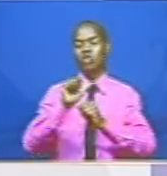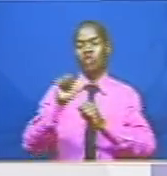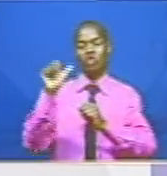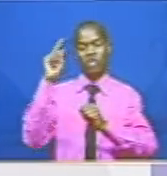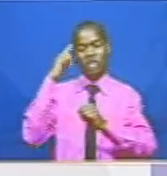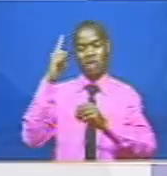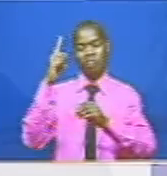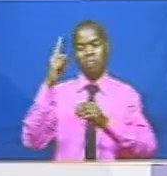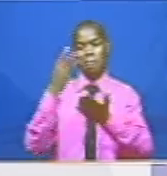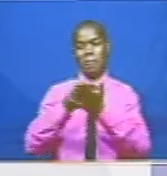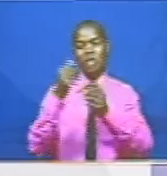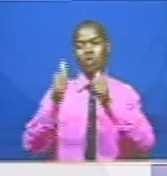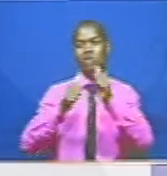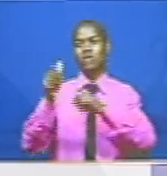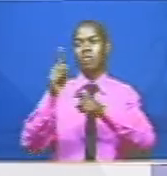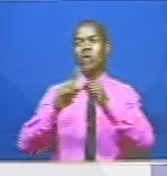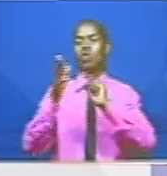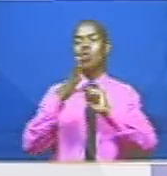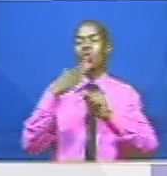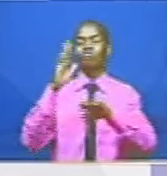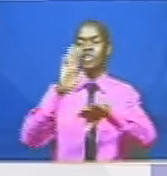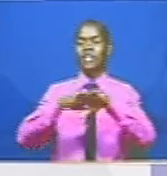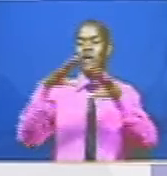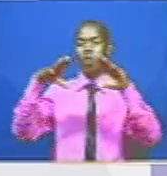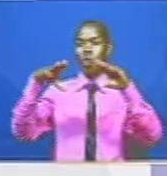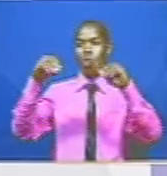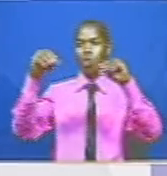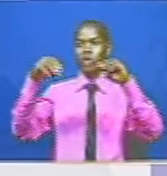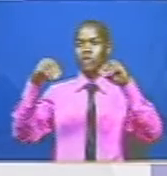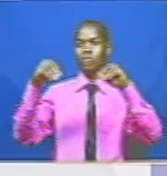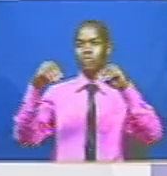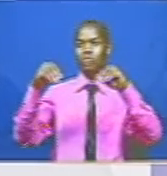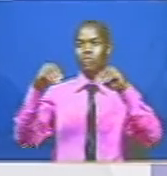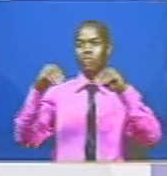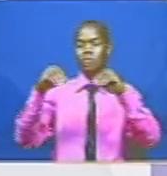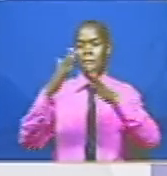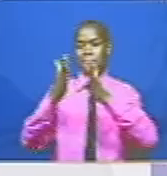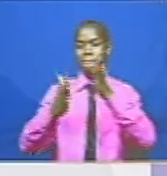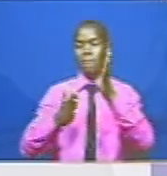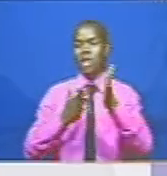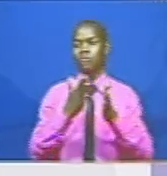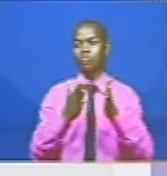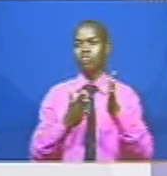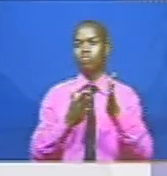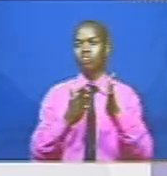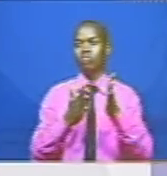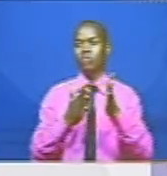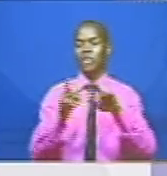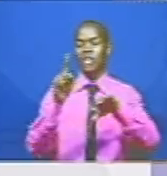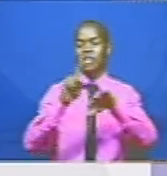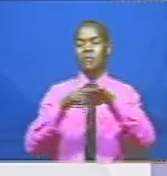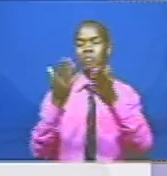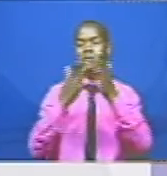for a trip, but now they want to get the quality of it. So you realize that they are planning, if they want to travel to